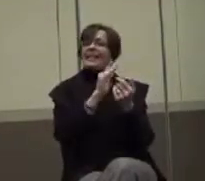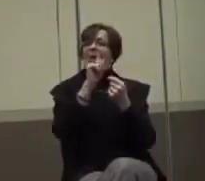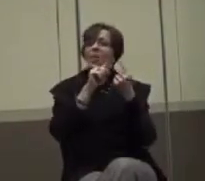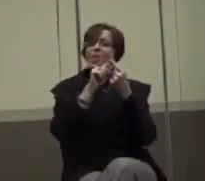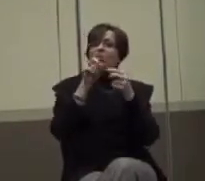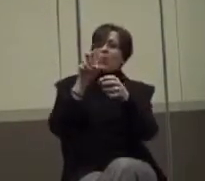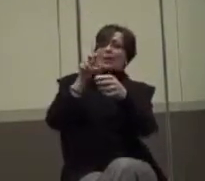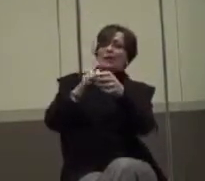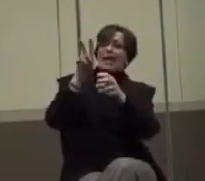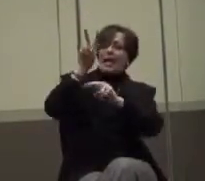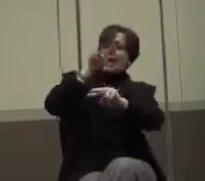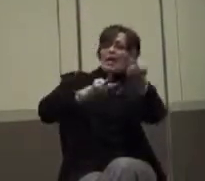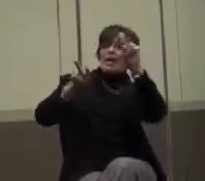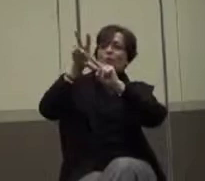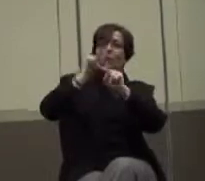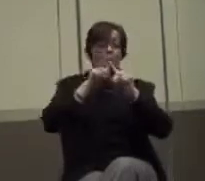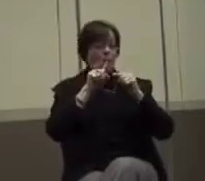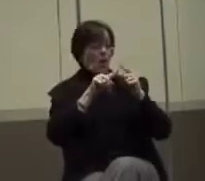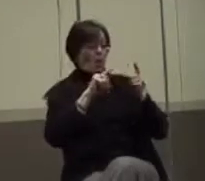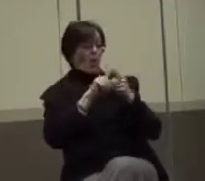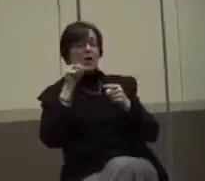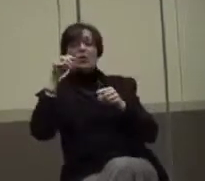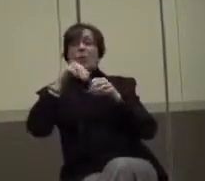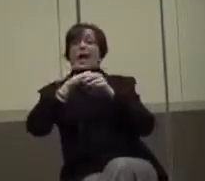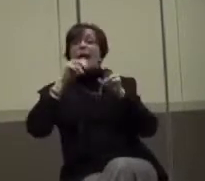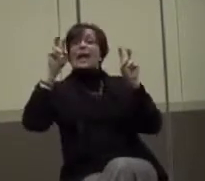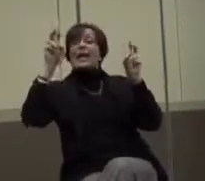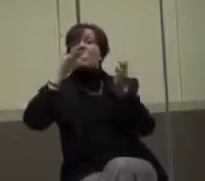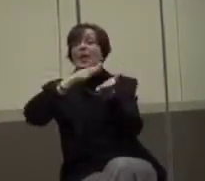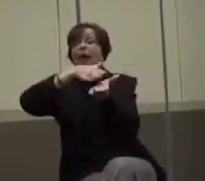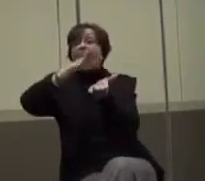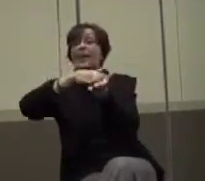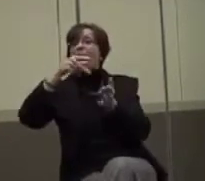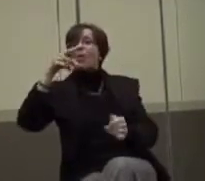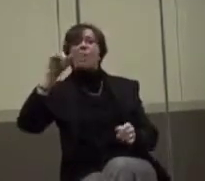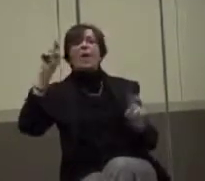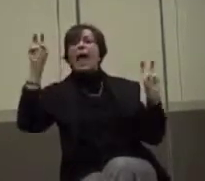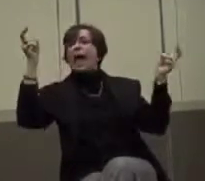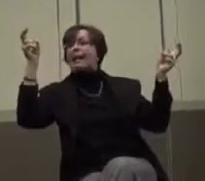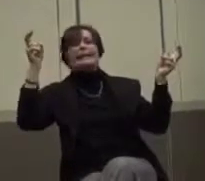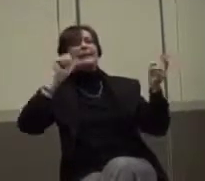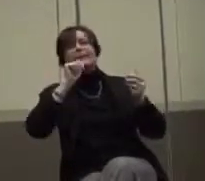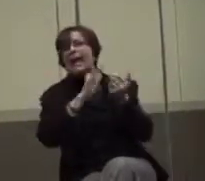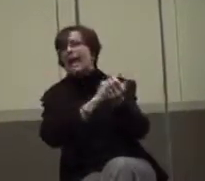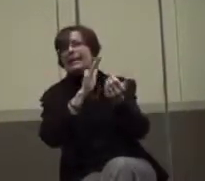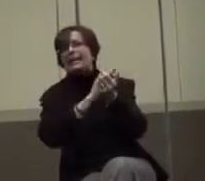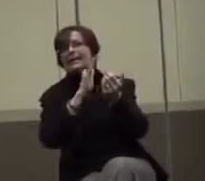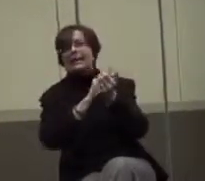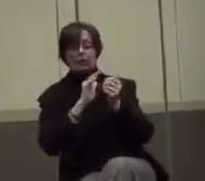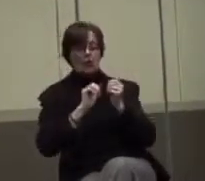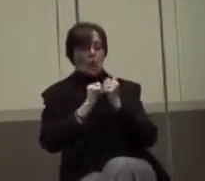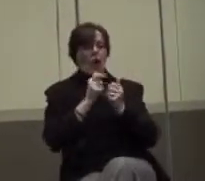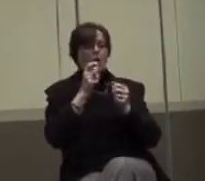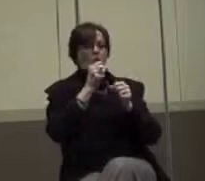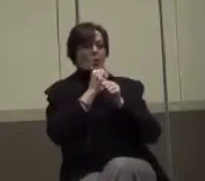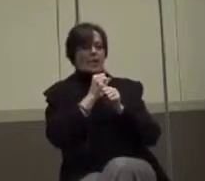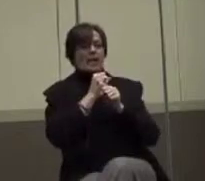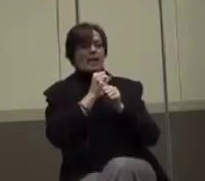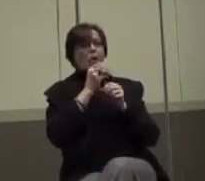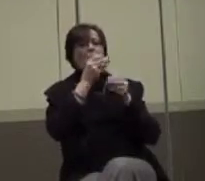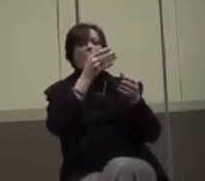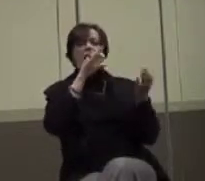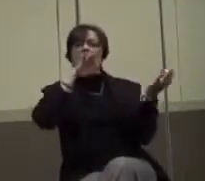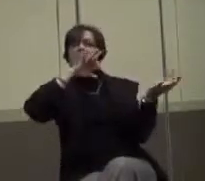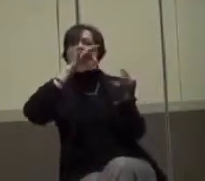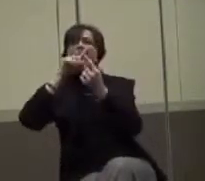easy when you're in the alligator pit. So it's how do we begin to give that feedback to the teachers that allow them to get that kind